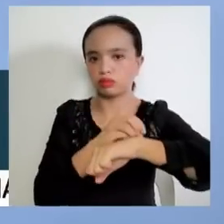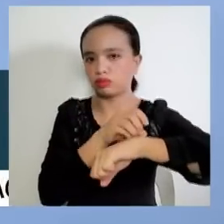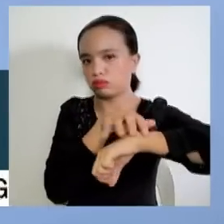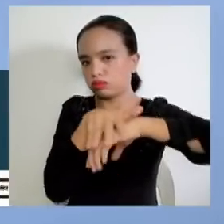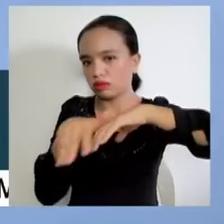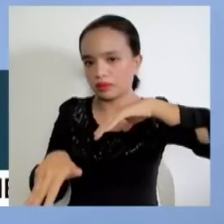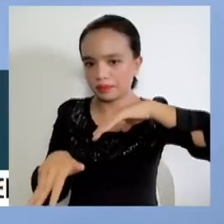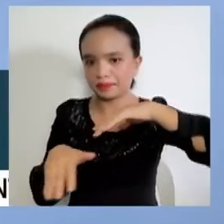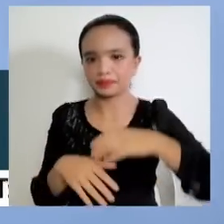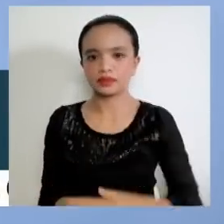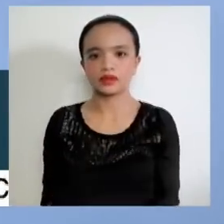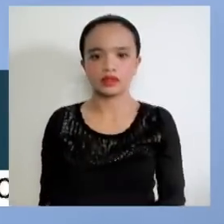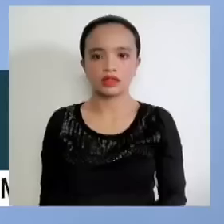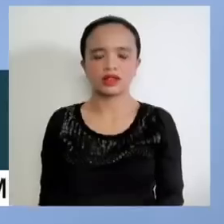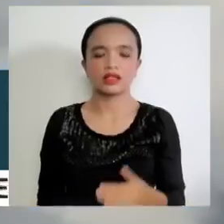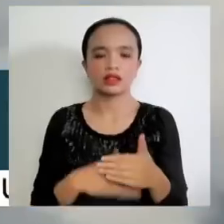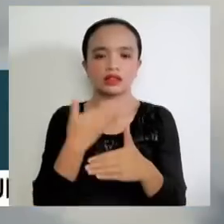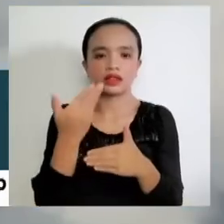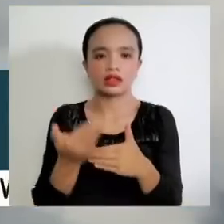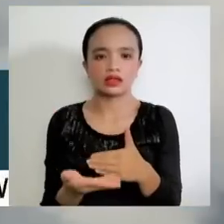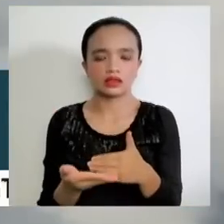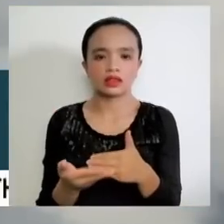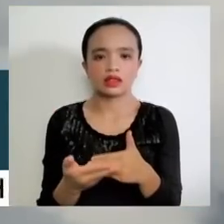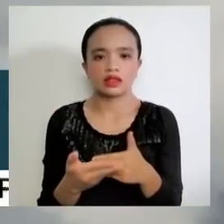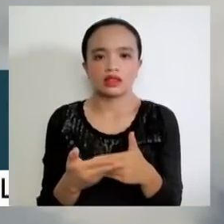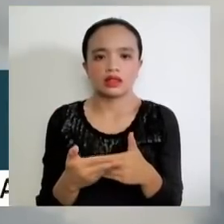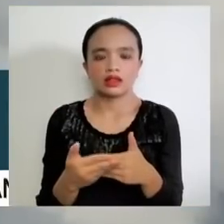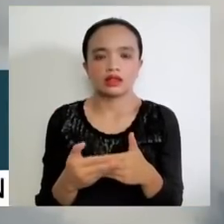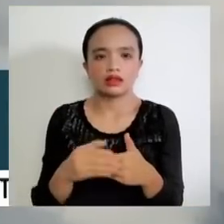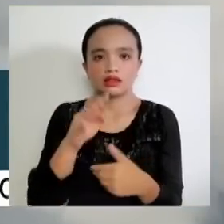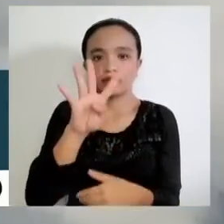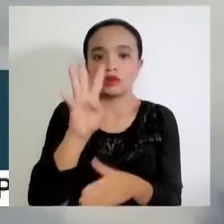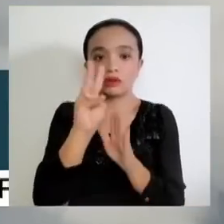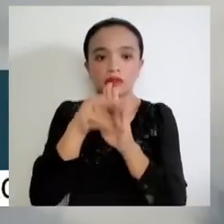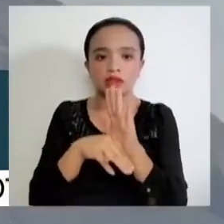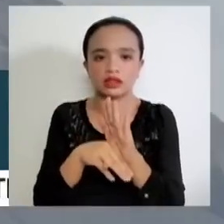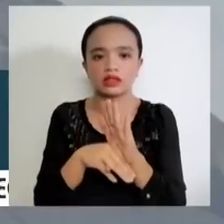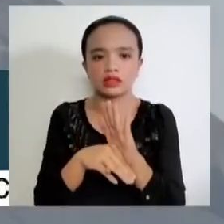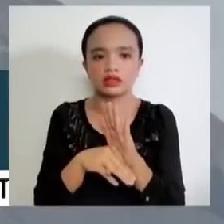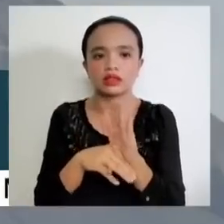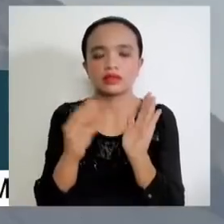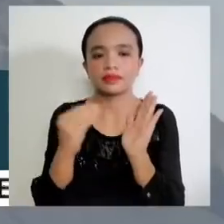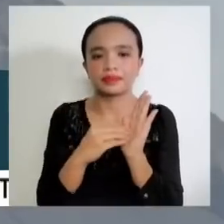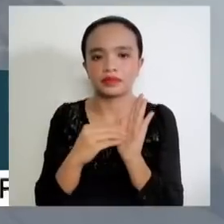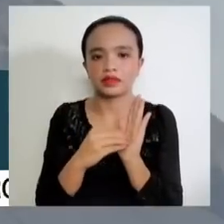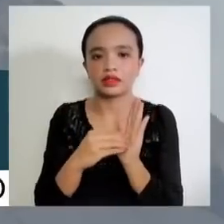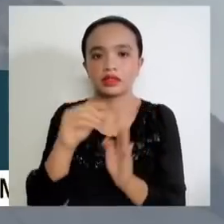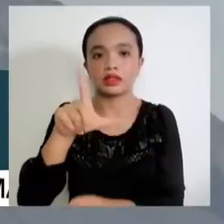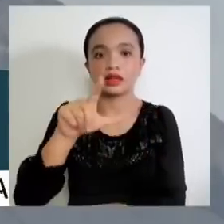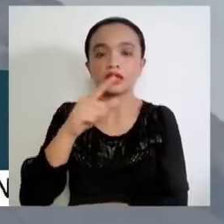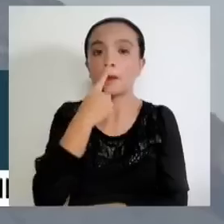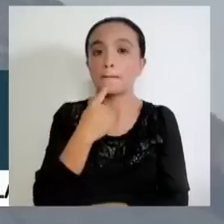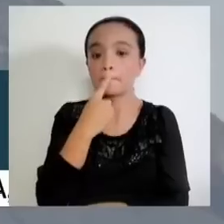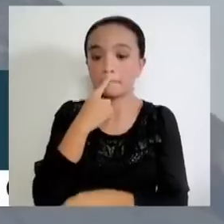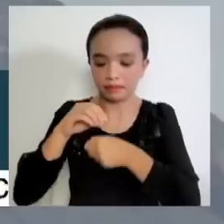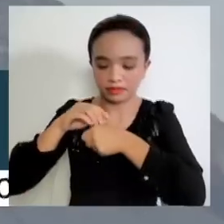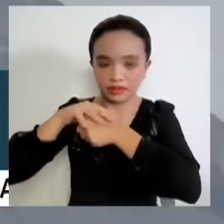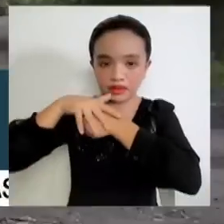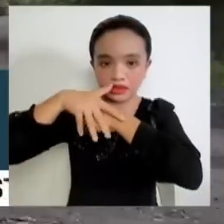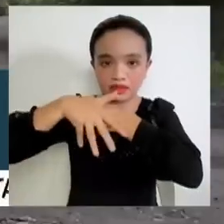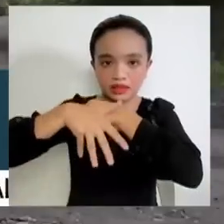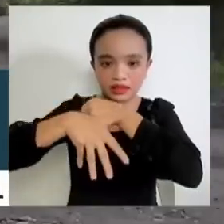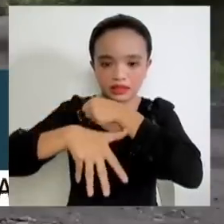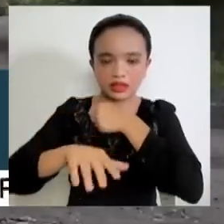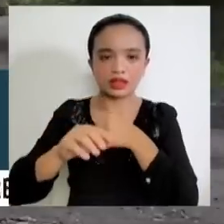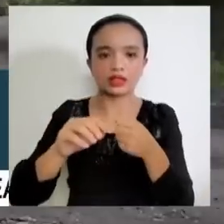collapse pyroclastic density currents, which lasted for 4 minutes, were also recorded. The lava flow has advanced for a kilometer already, flowing